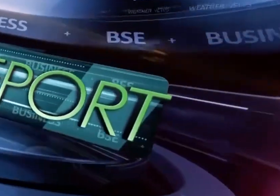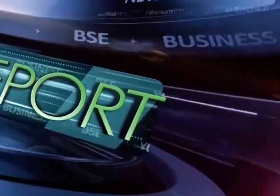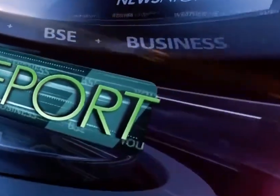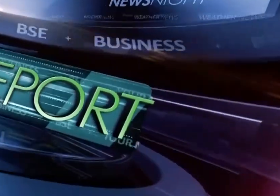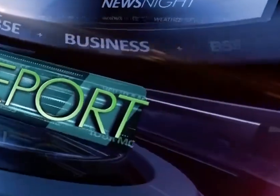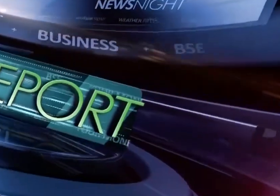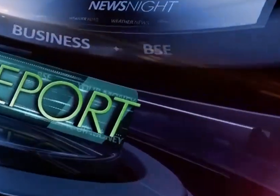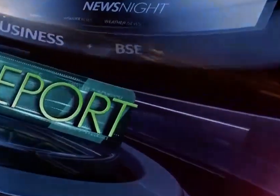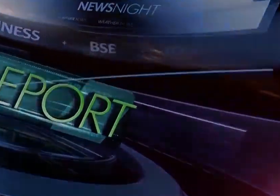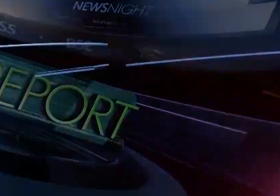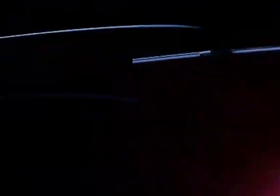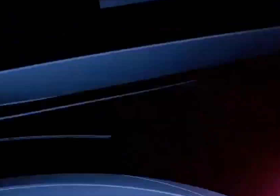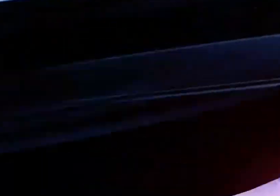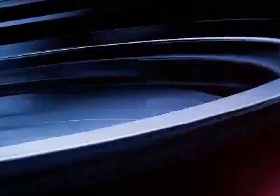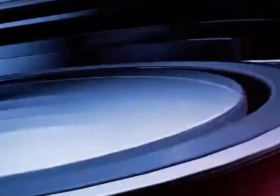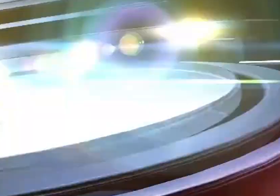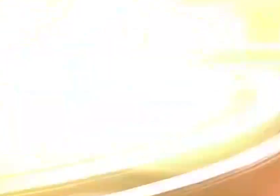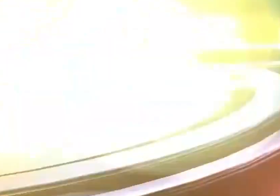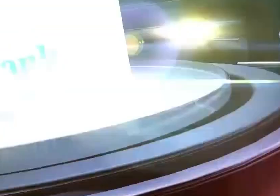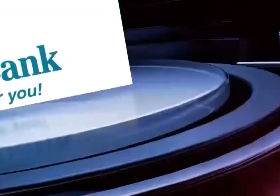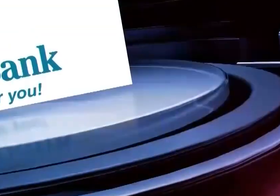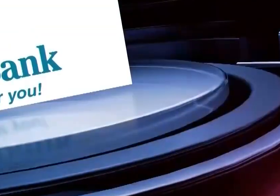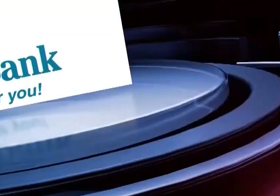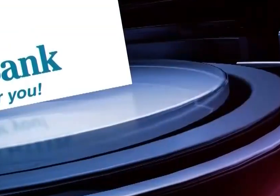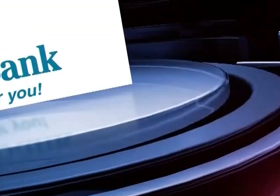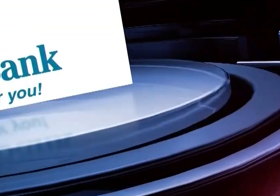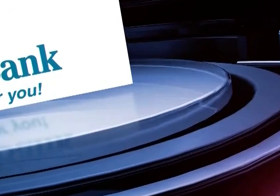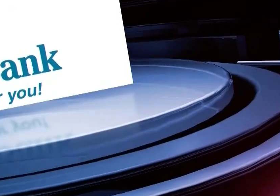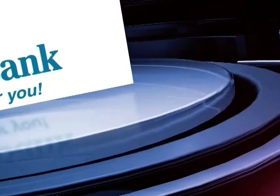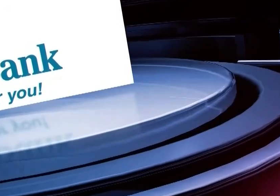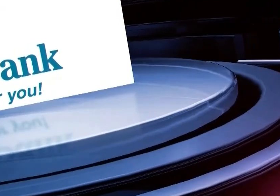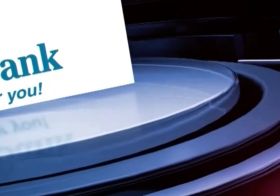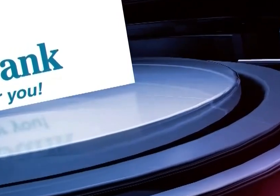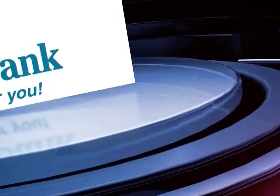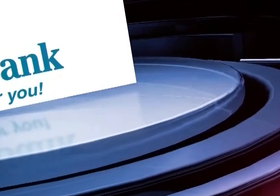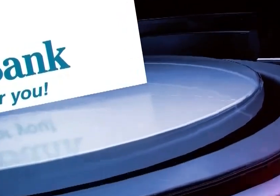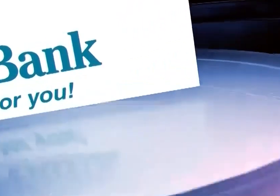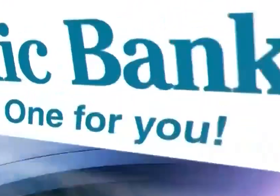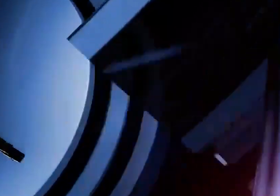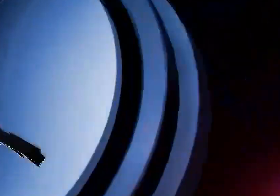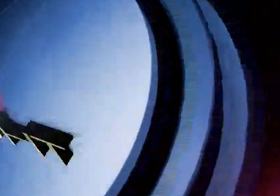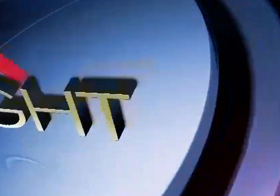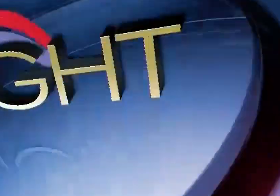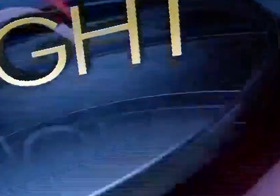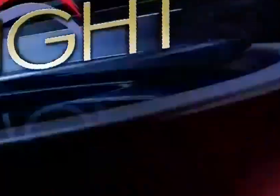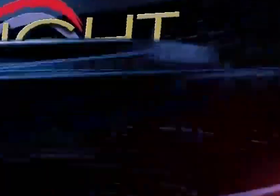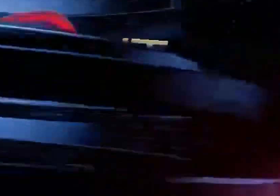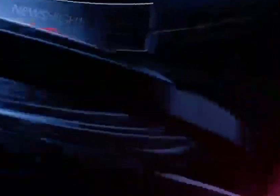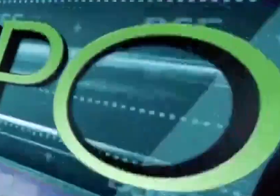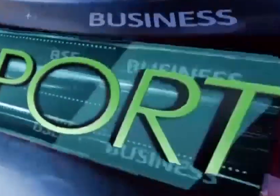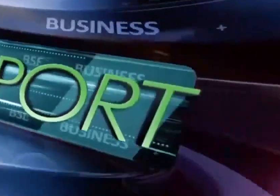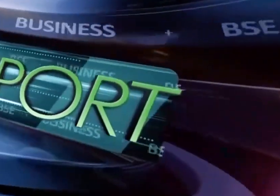The Business Report, brought to you with the compliments of Republic Bank. We're the one for you.